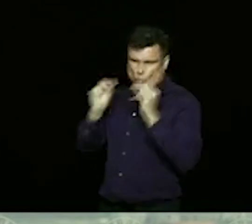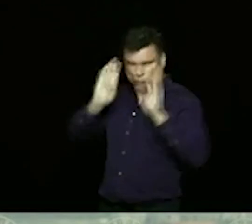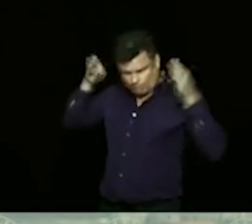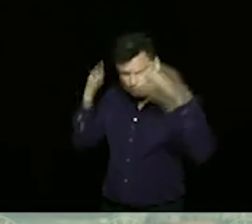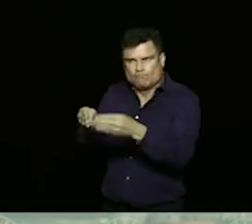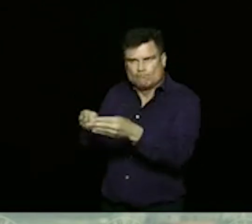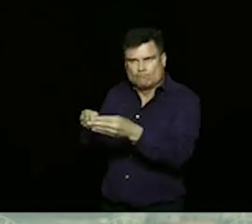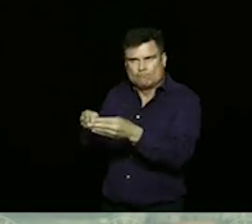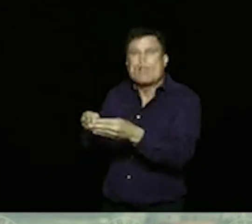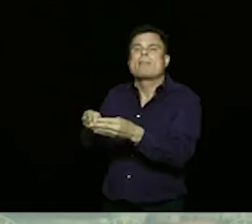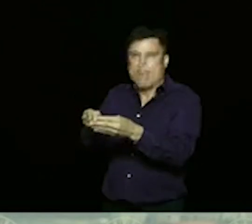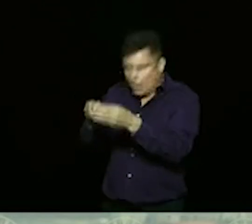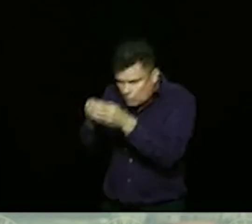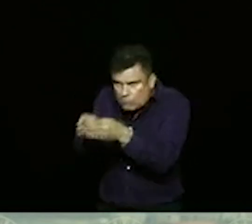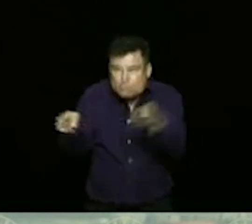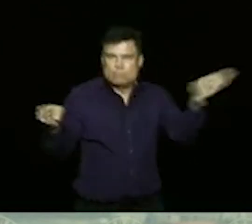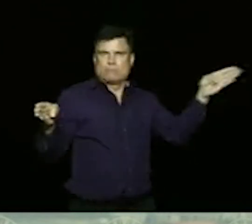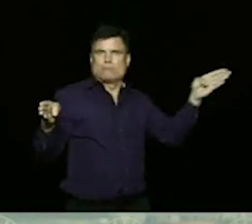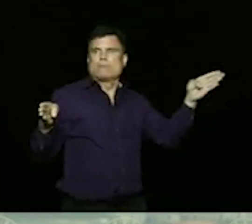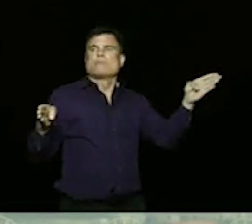healthcare system. It's absolutely essential.